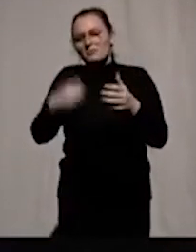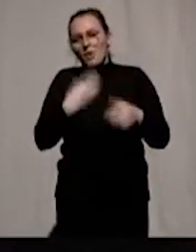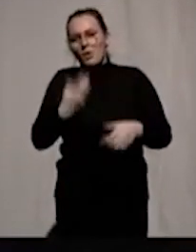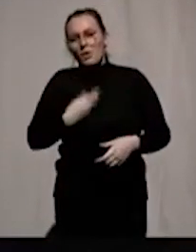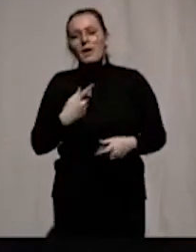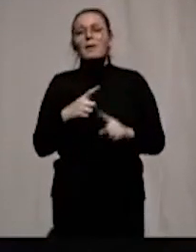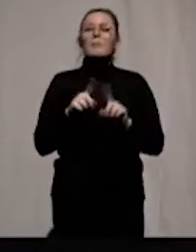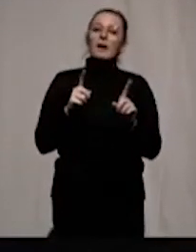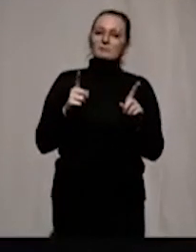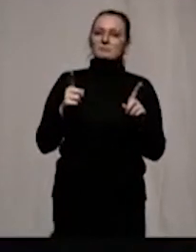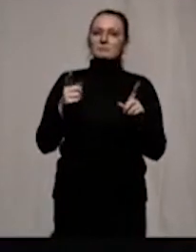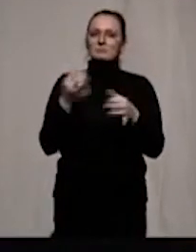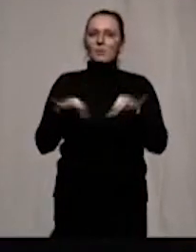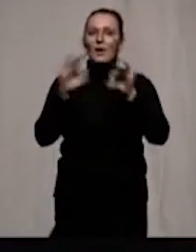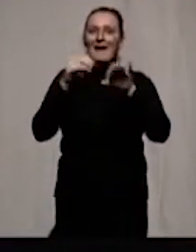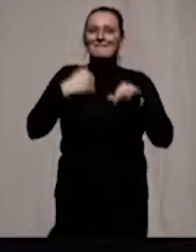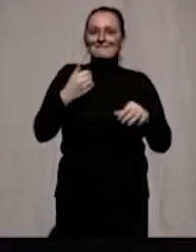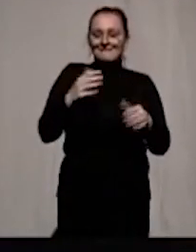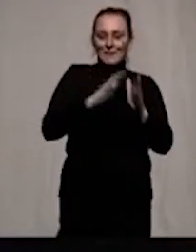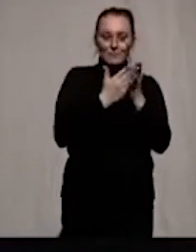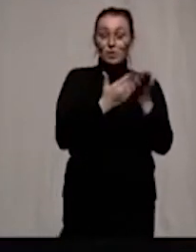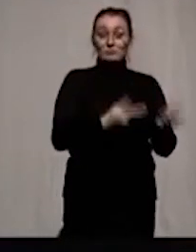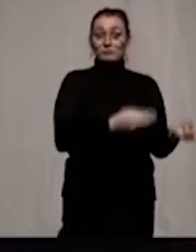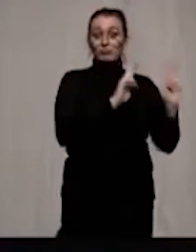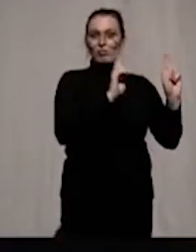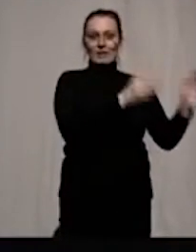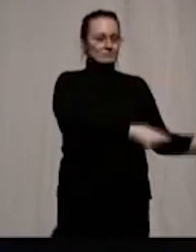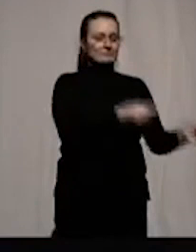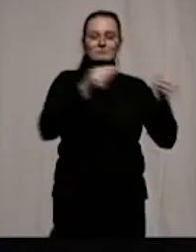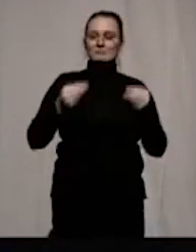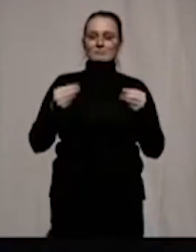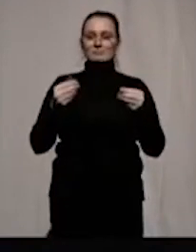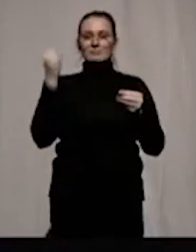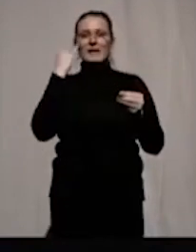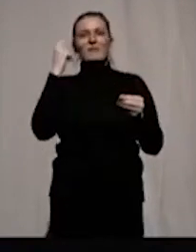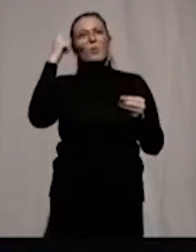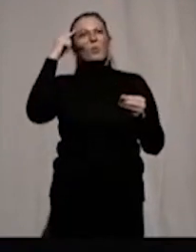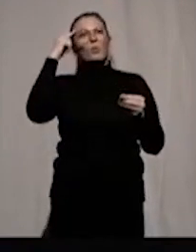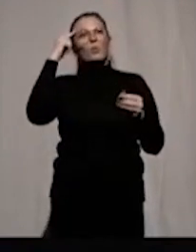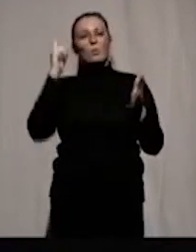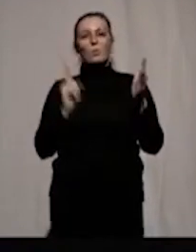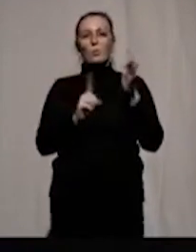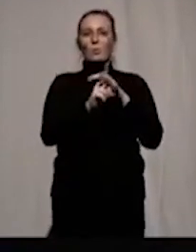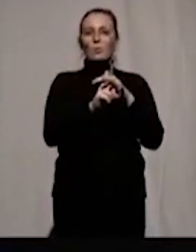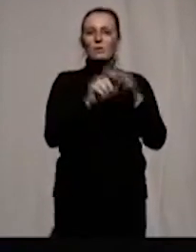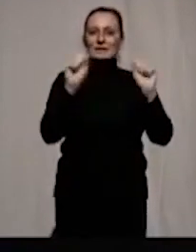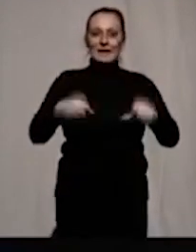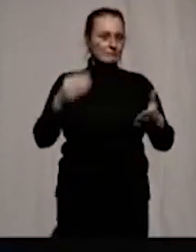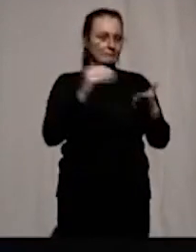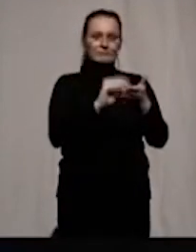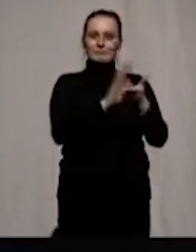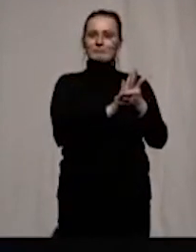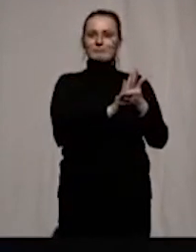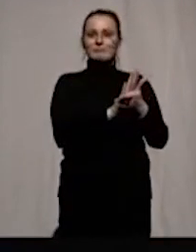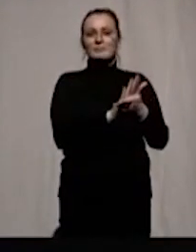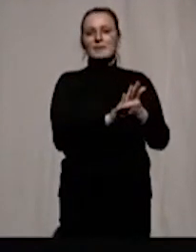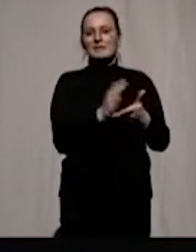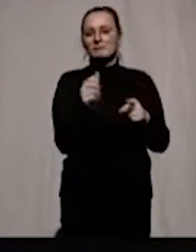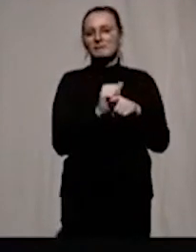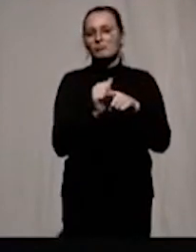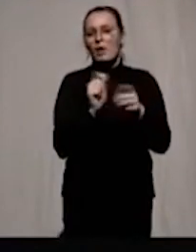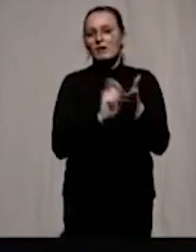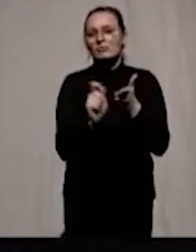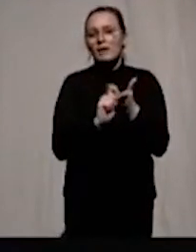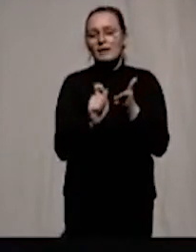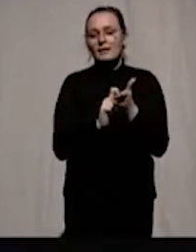that there. That's why you always carry a journal around, because you can be like, if you have something in your head and you don't normally practice writing, then you can be like, I